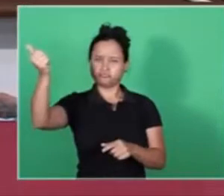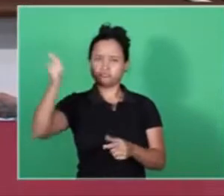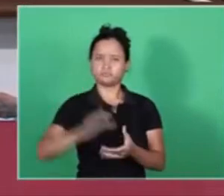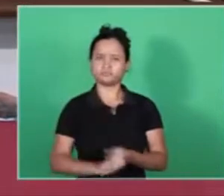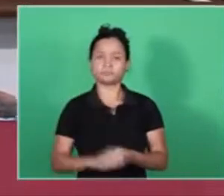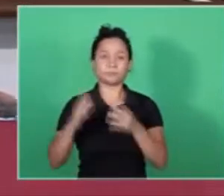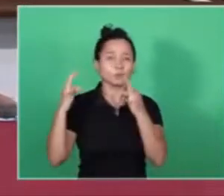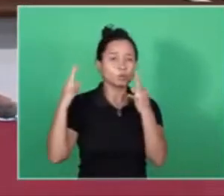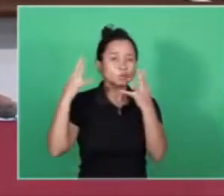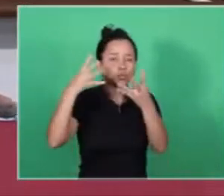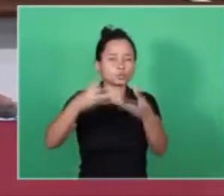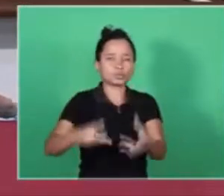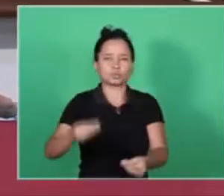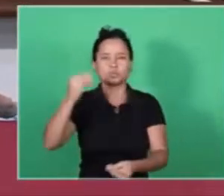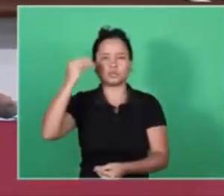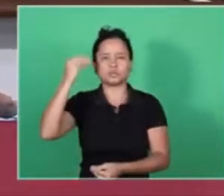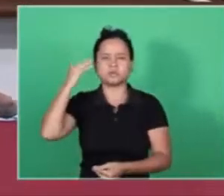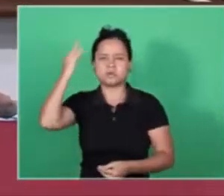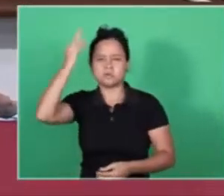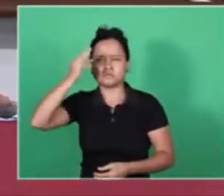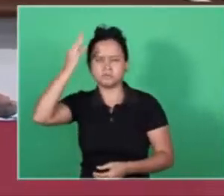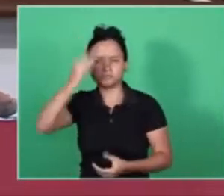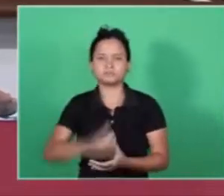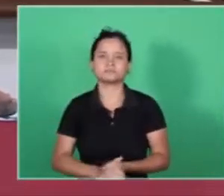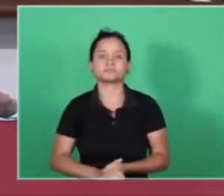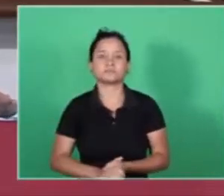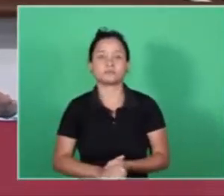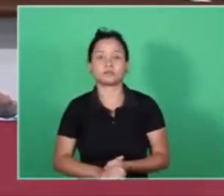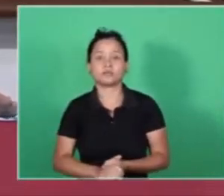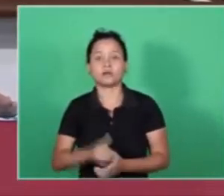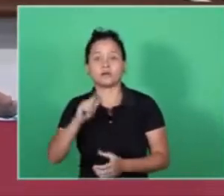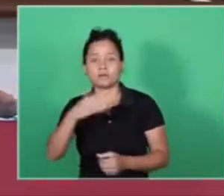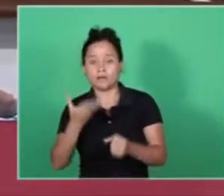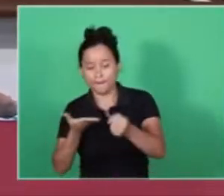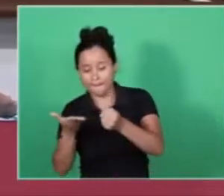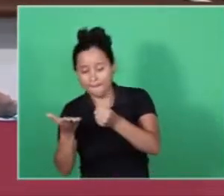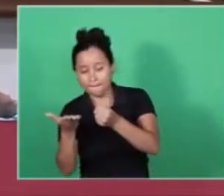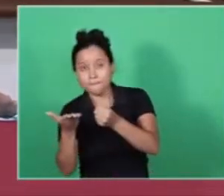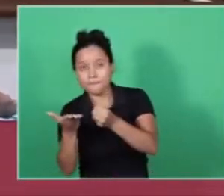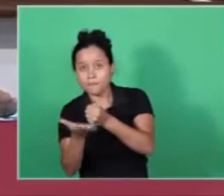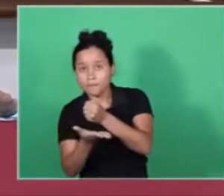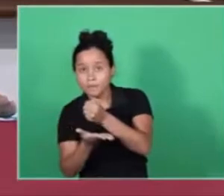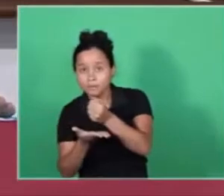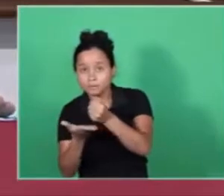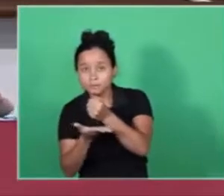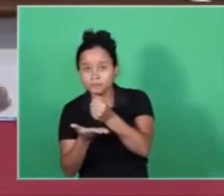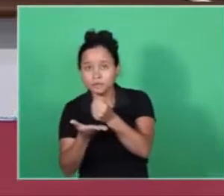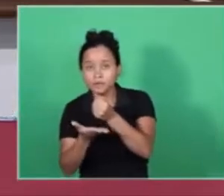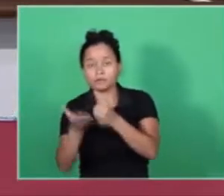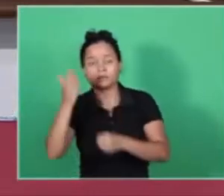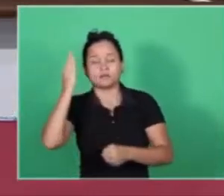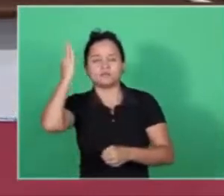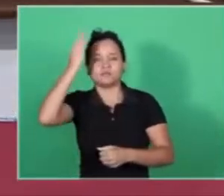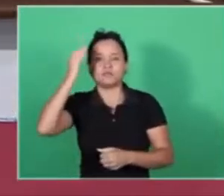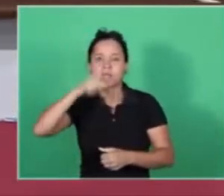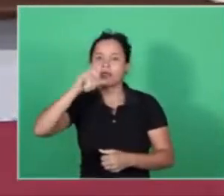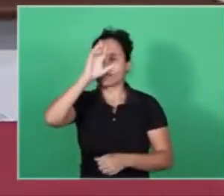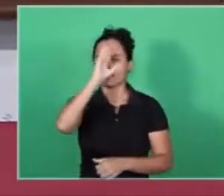those spoke. They understood that the basis of philosophy was in the mind, in